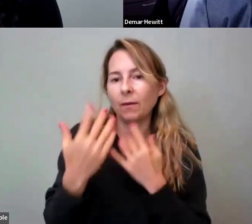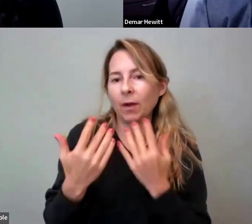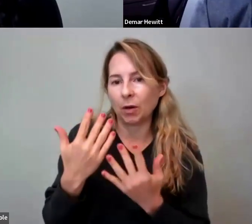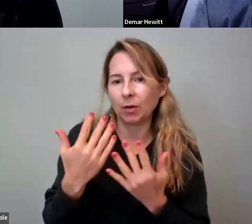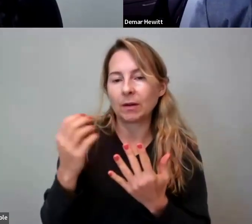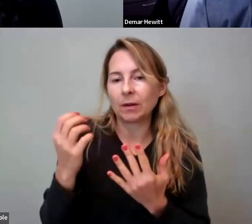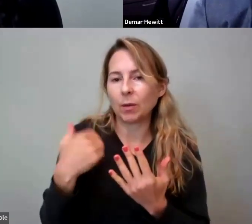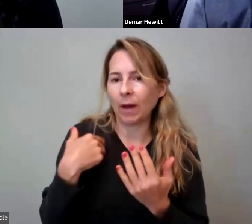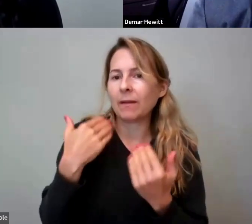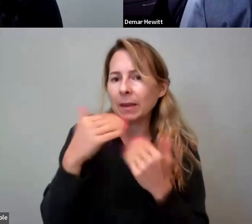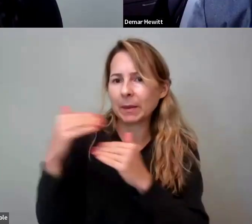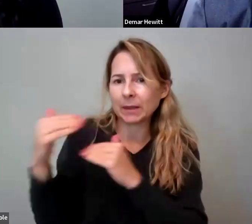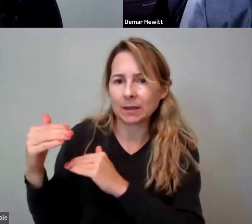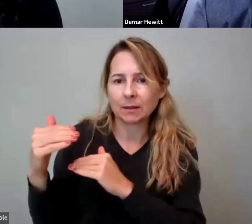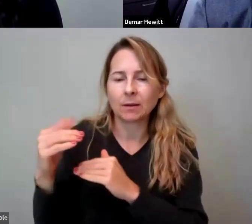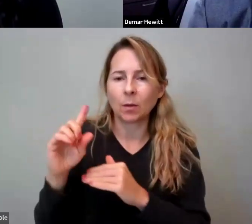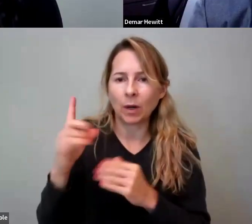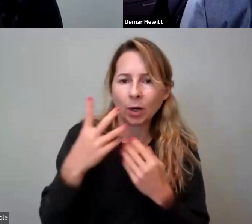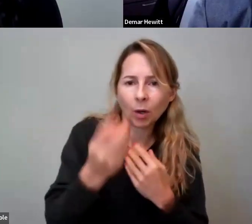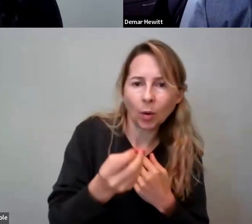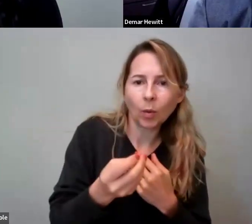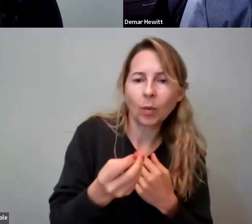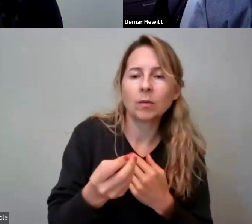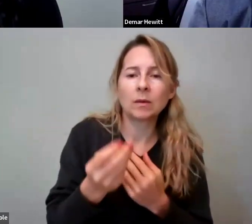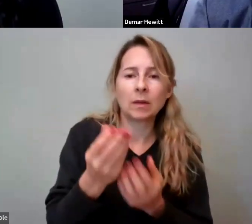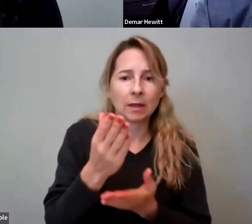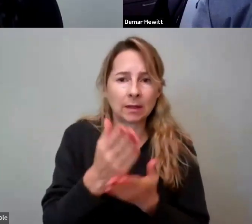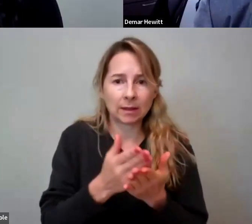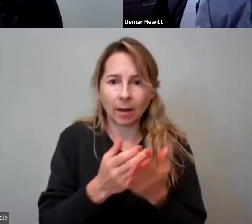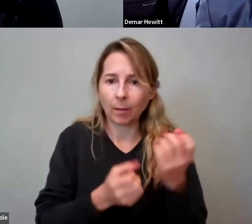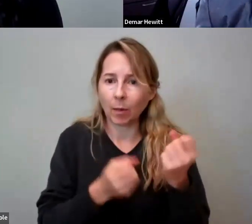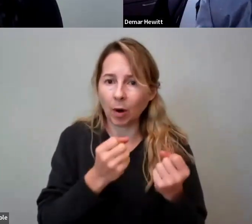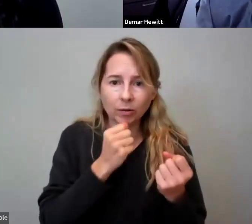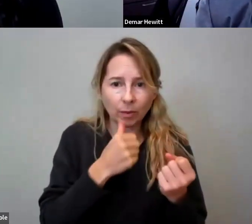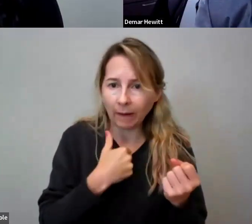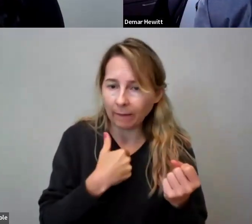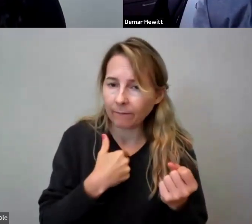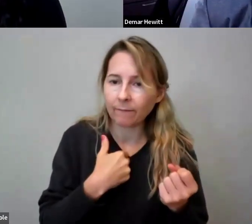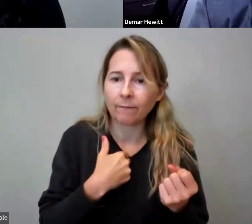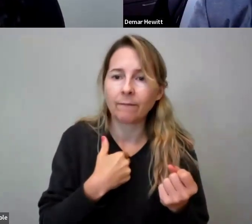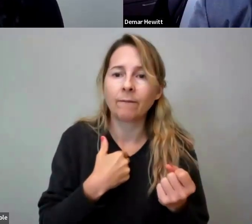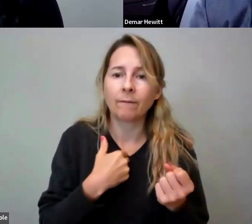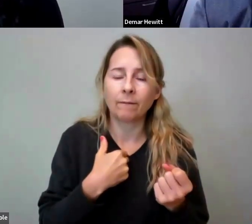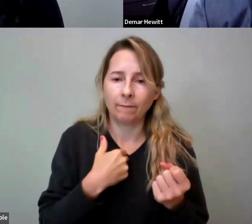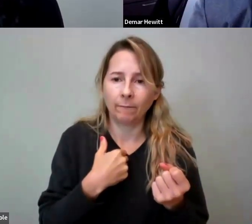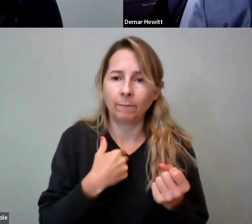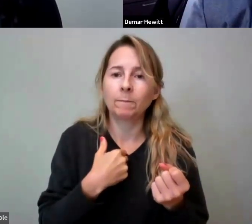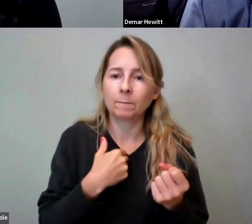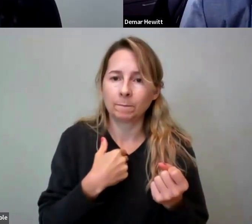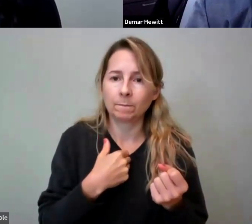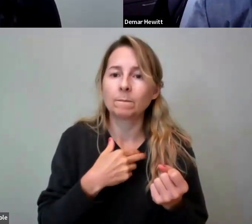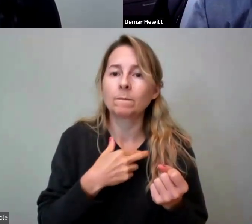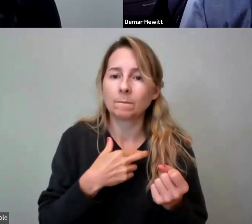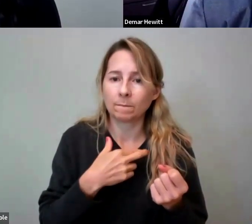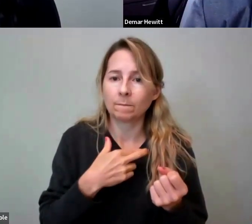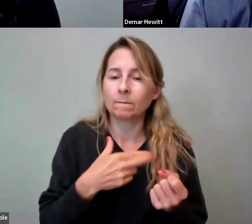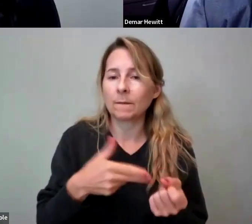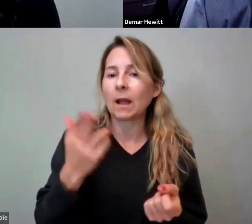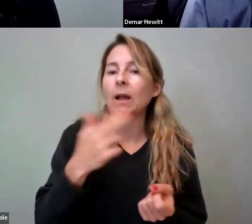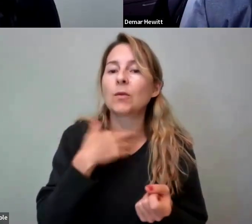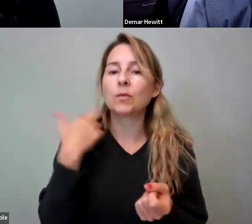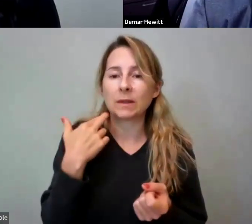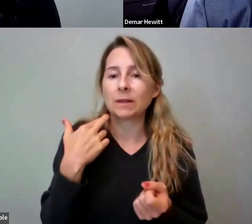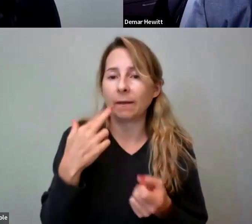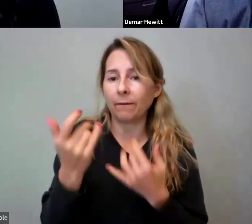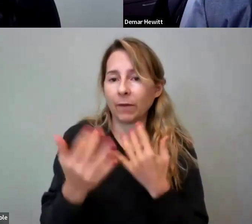them. You know, we know in certain public vehicles, they're no longer because of the fire risk, hazard, and entrapment issue. So